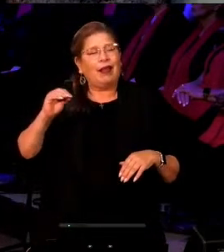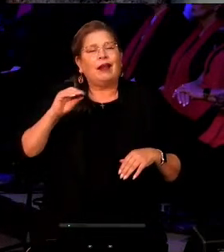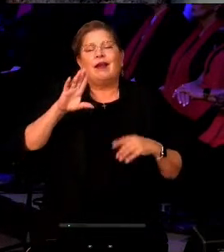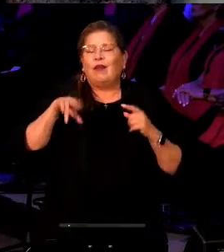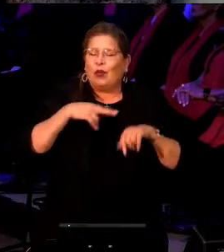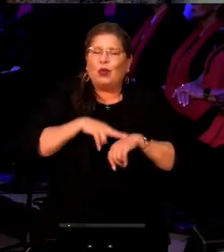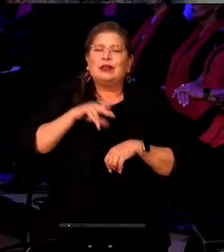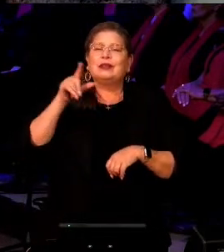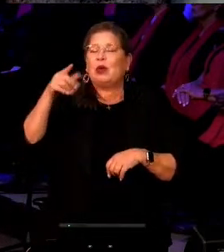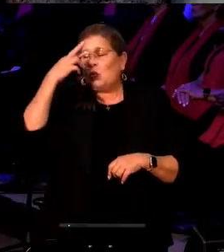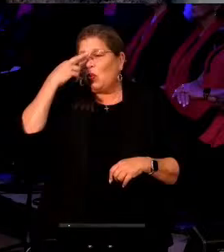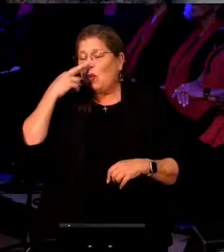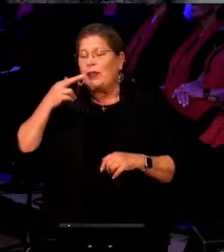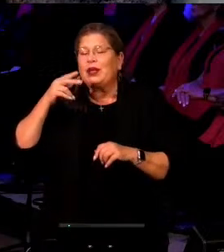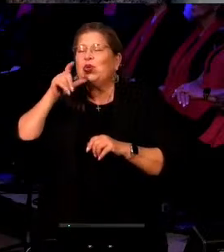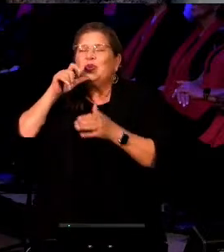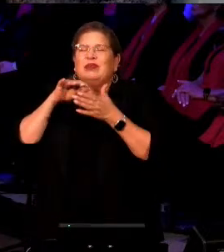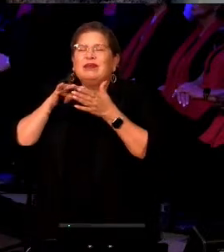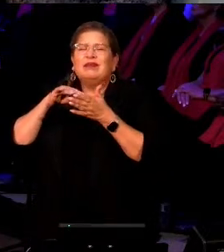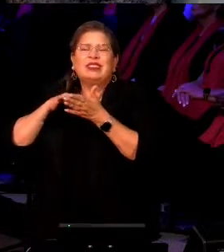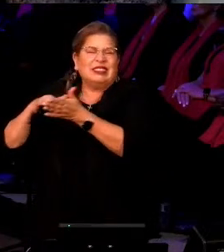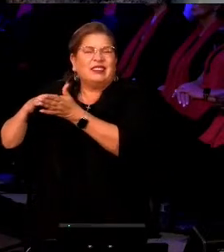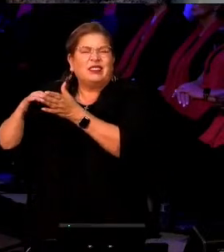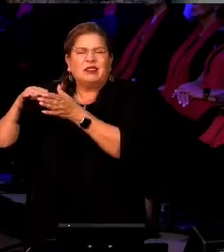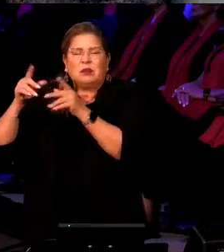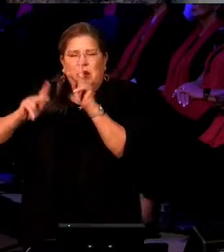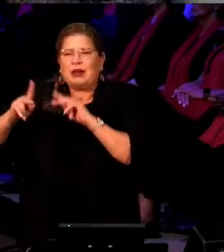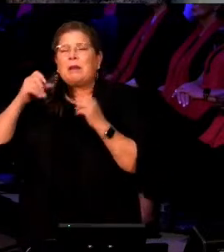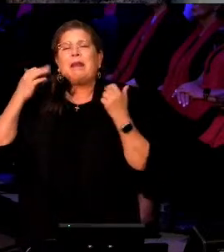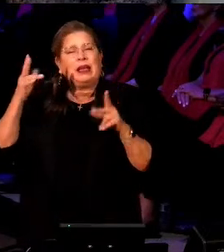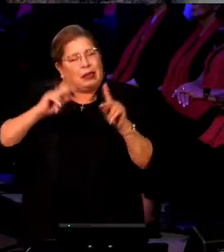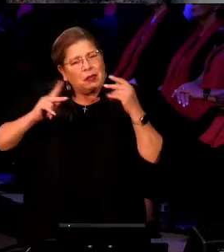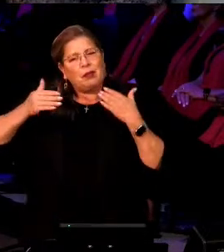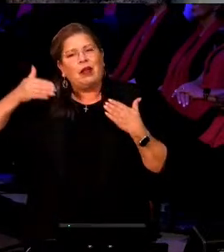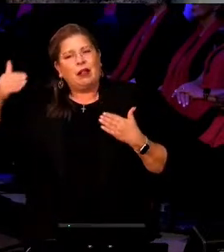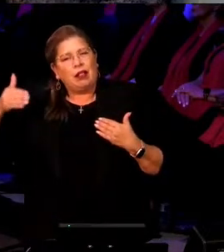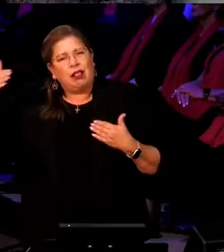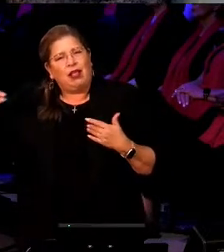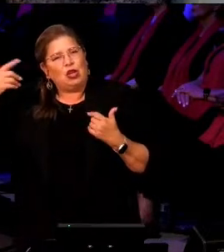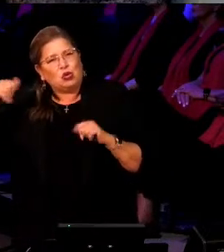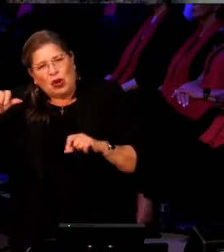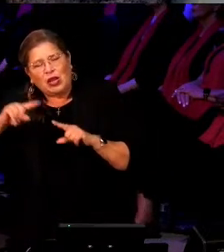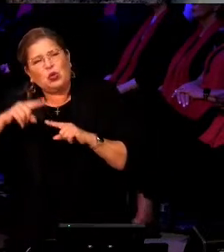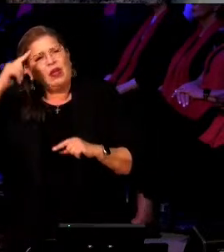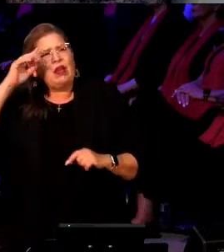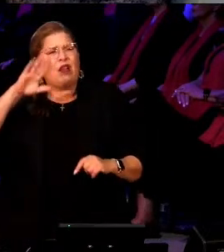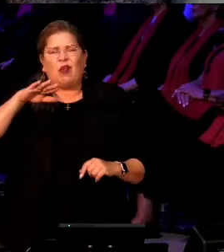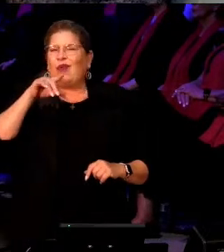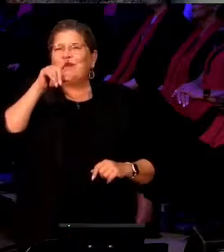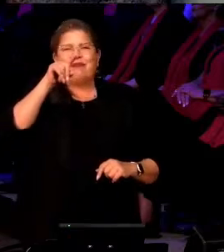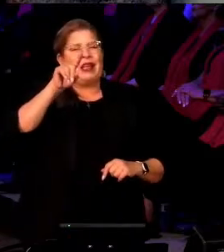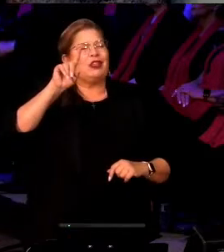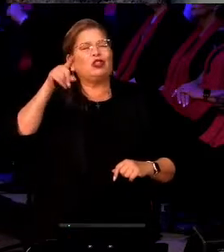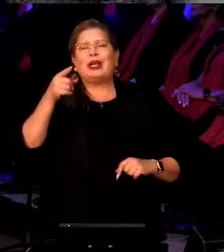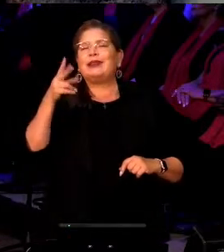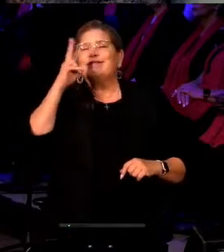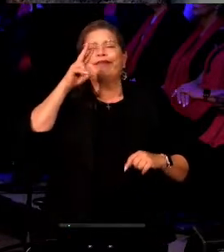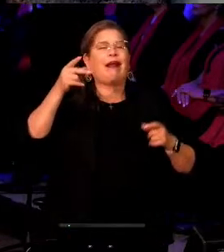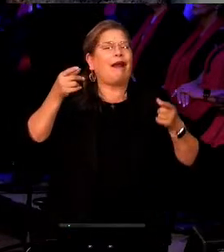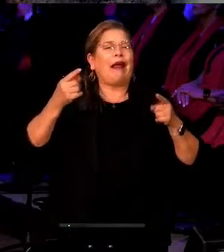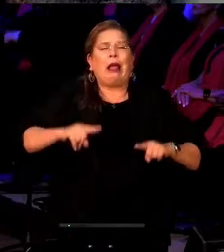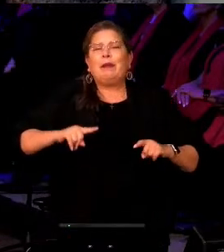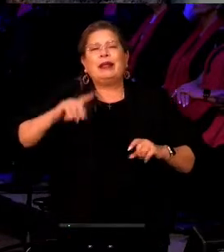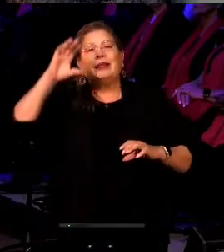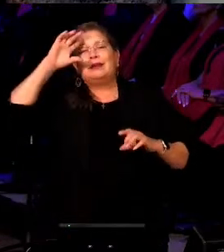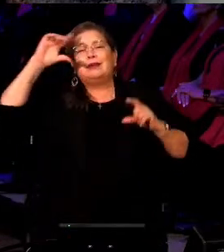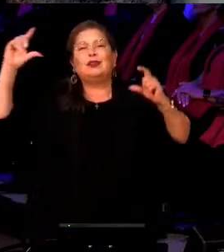Roman astronomer, and to many who down through the ages have tried to cast this as nothing more than a coincidental